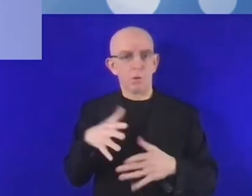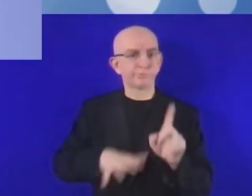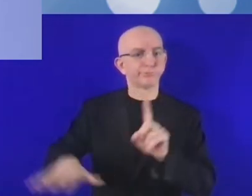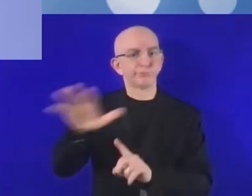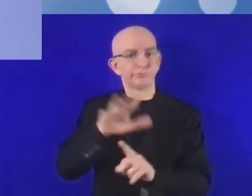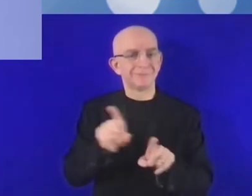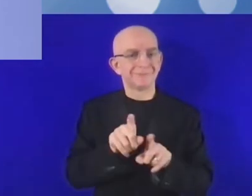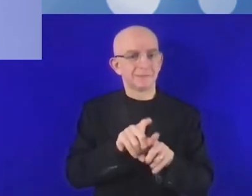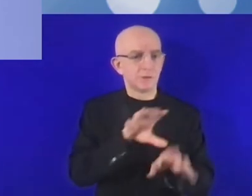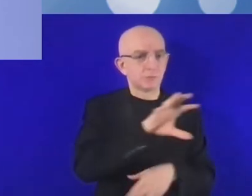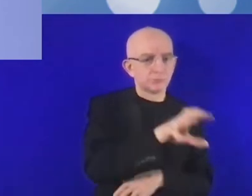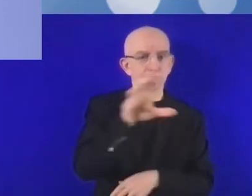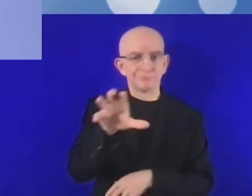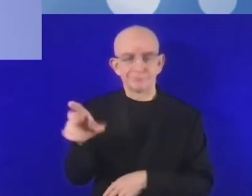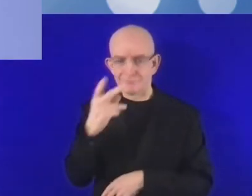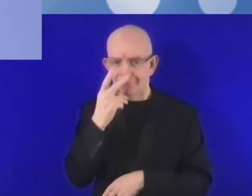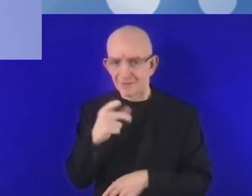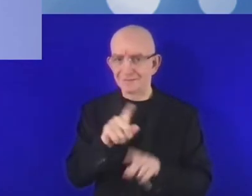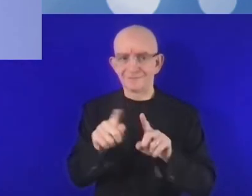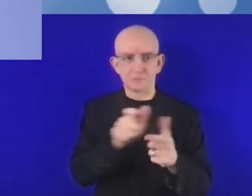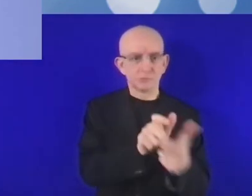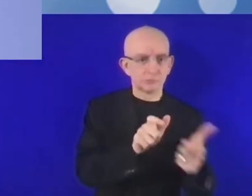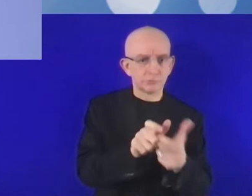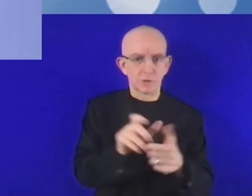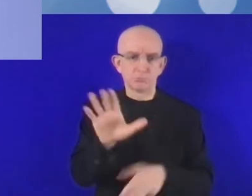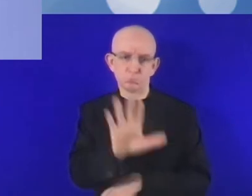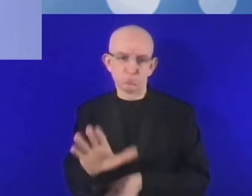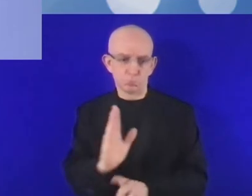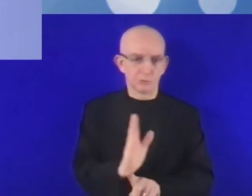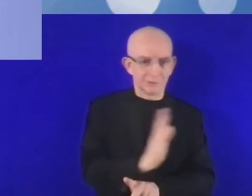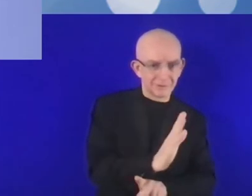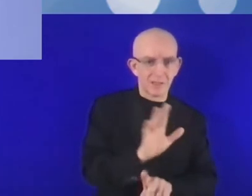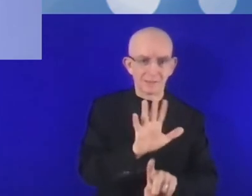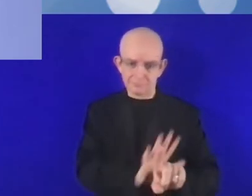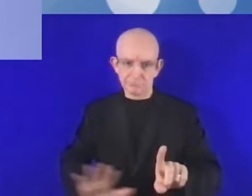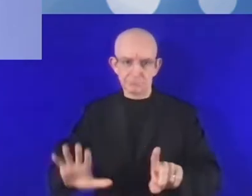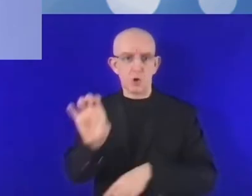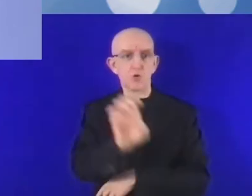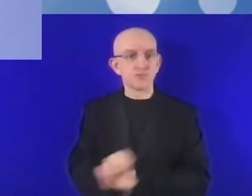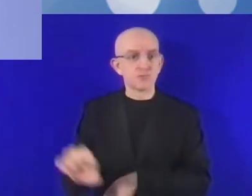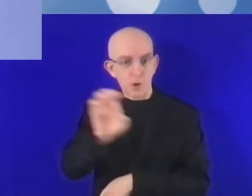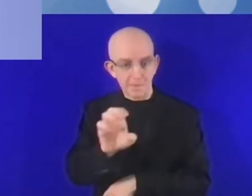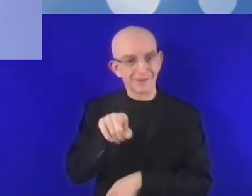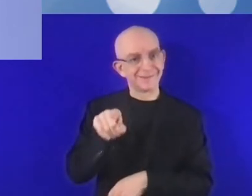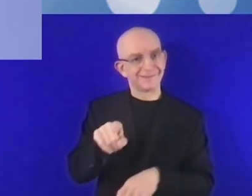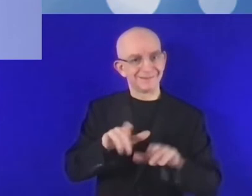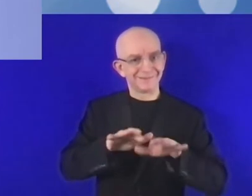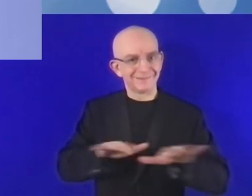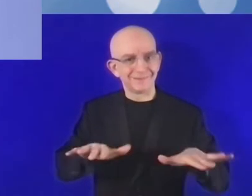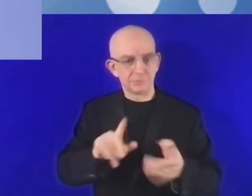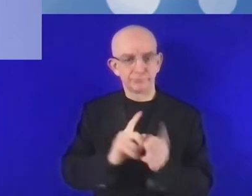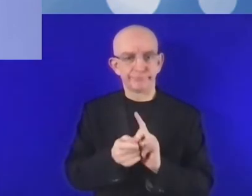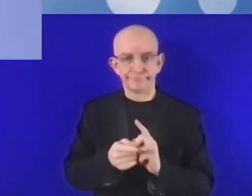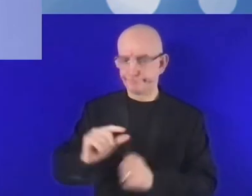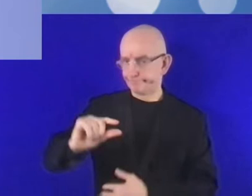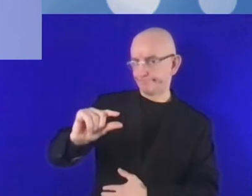is particularly low well below the eu average and those regions require special attention